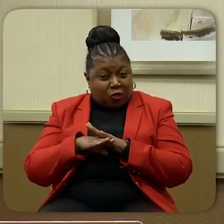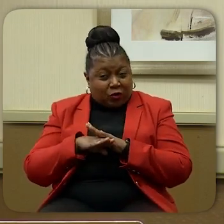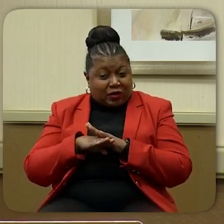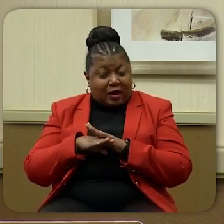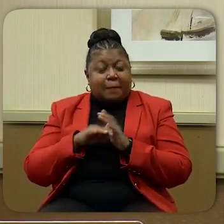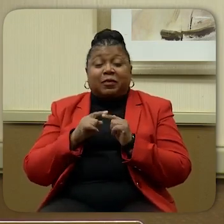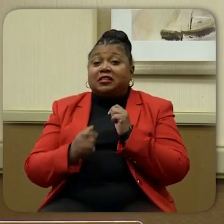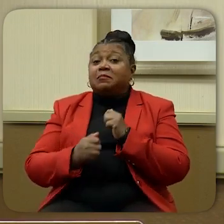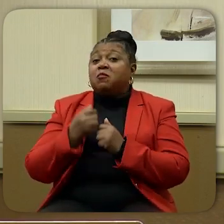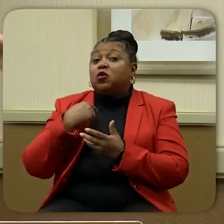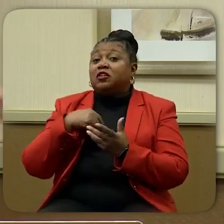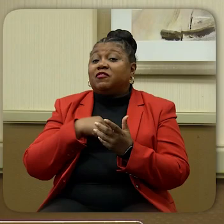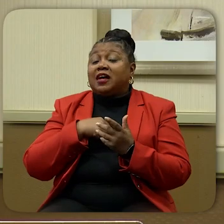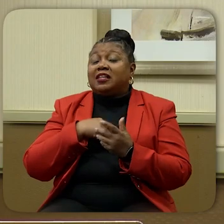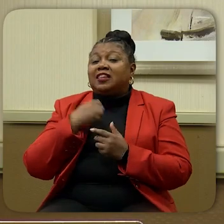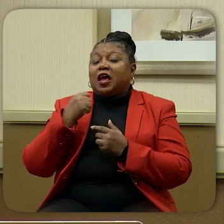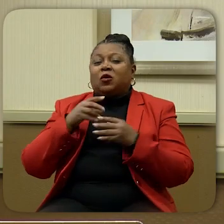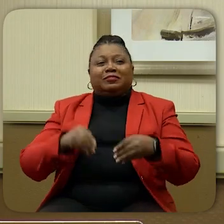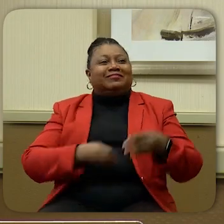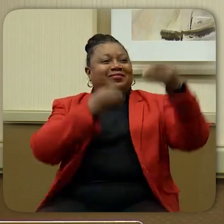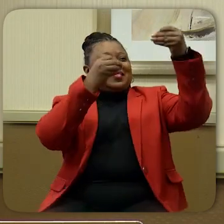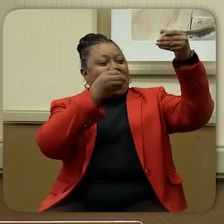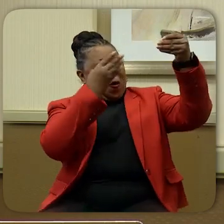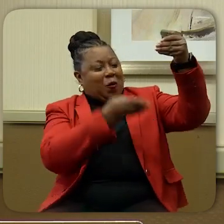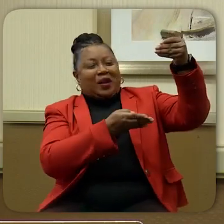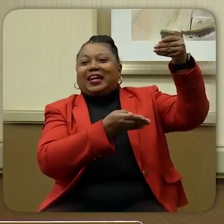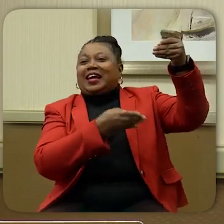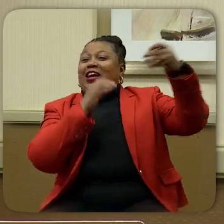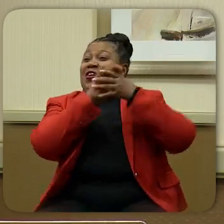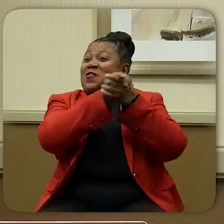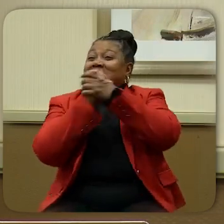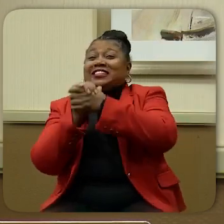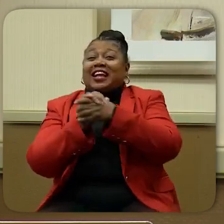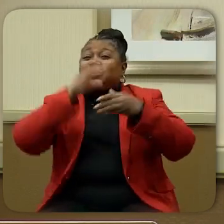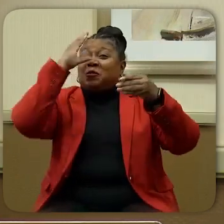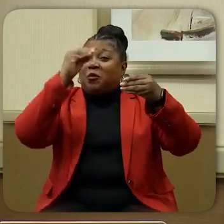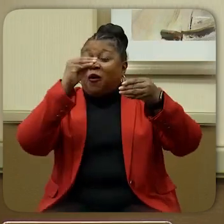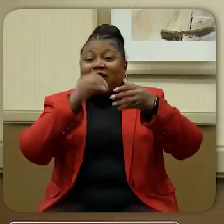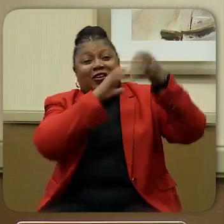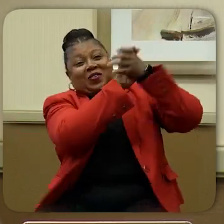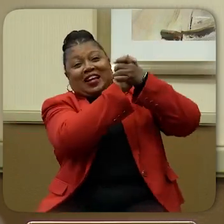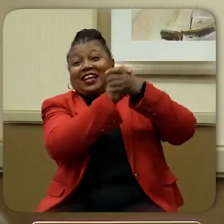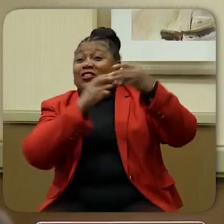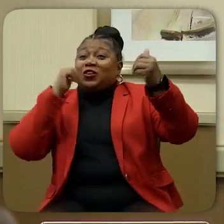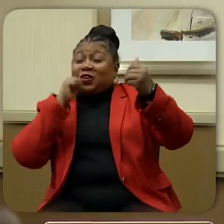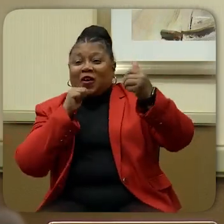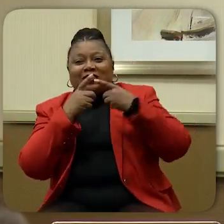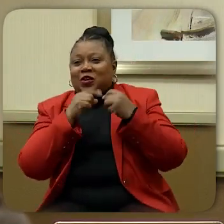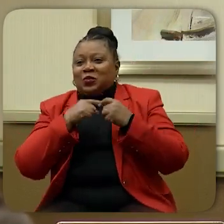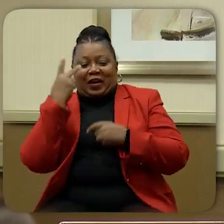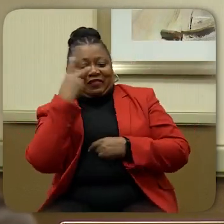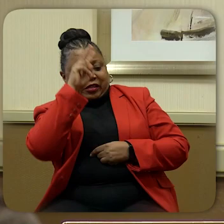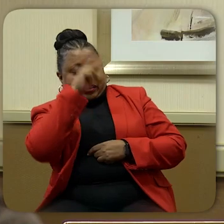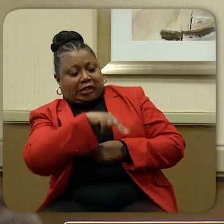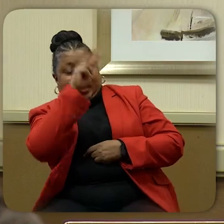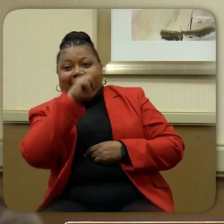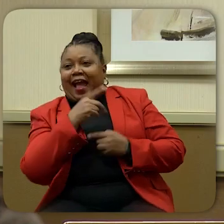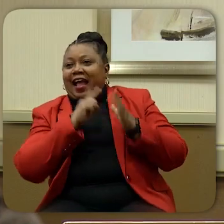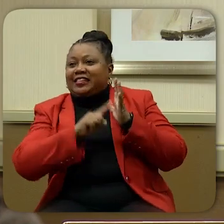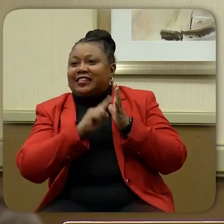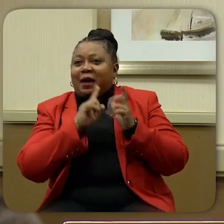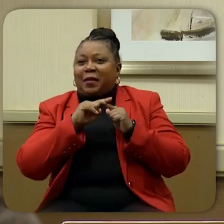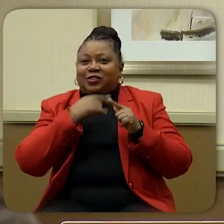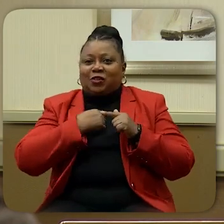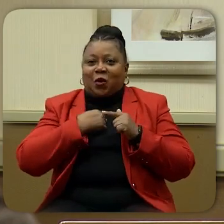because for most of us, they hold us up when we're born and say, congratulations, it's a boy or it's a girl, just doing a visual exam based